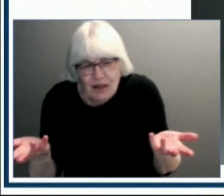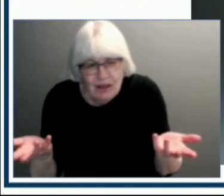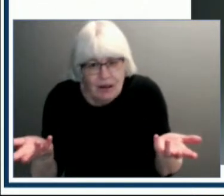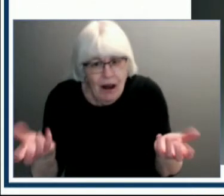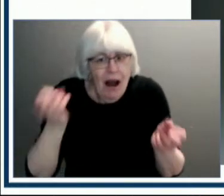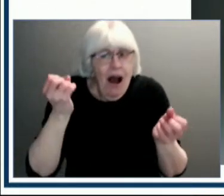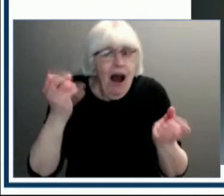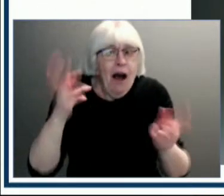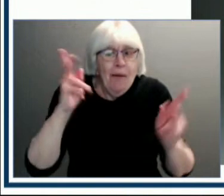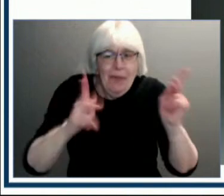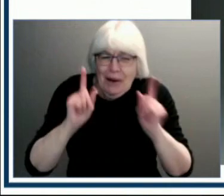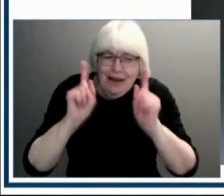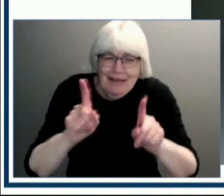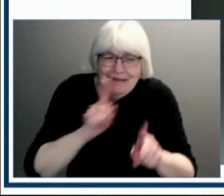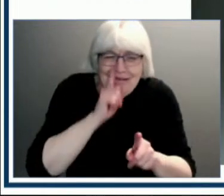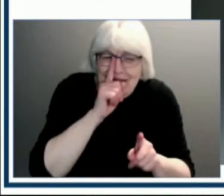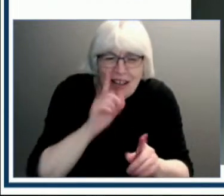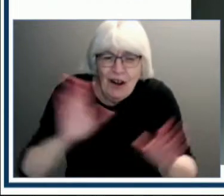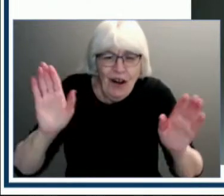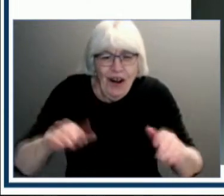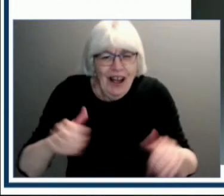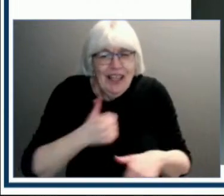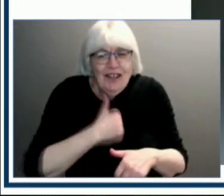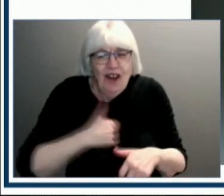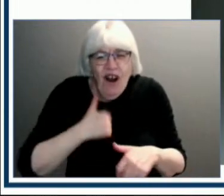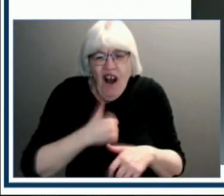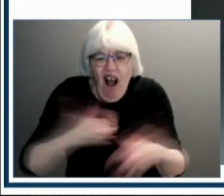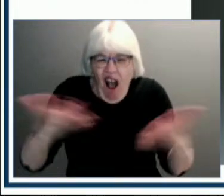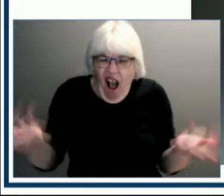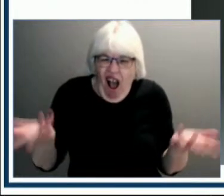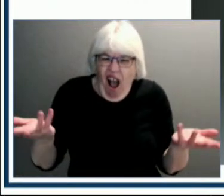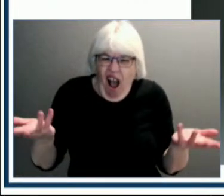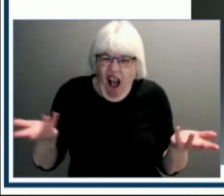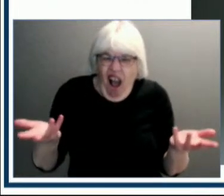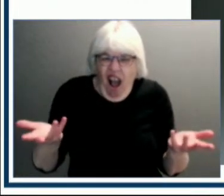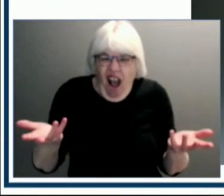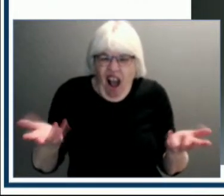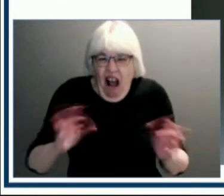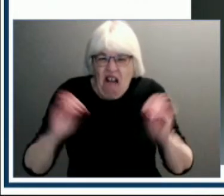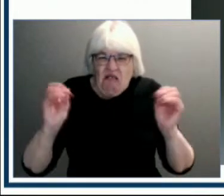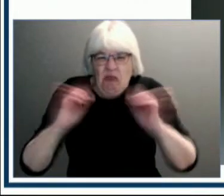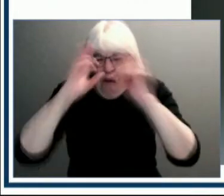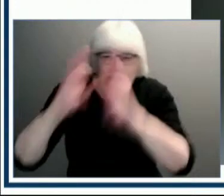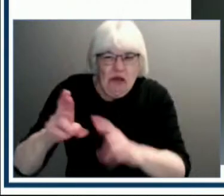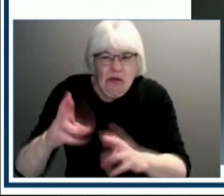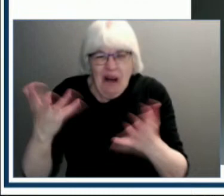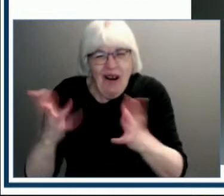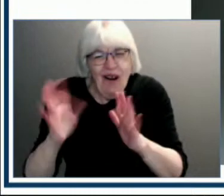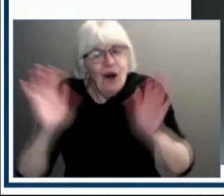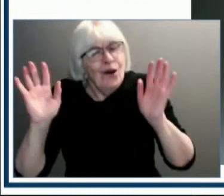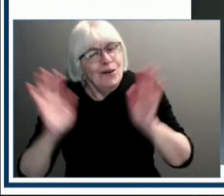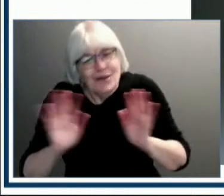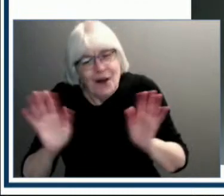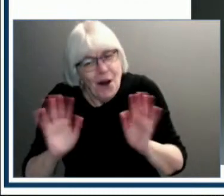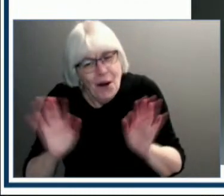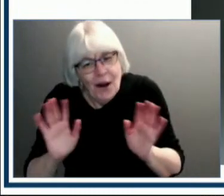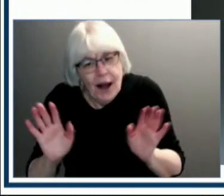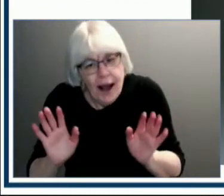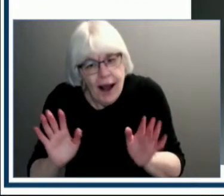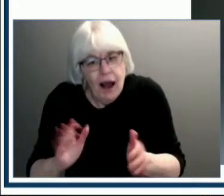being turned away and they're being disrespectful. So help us out. Help us by taking